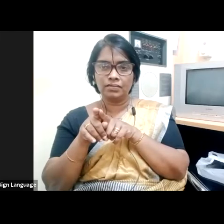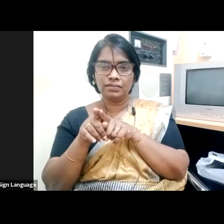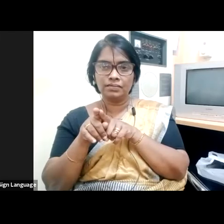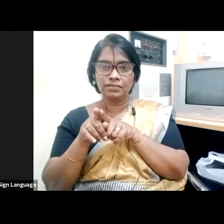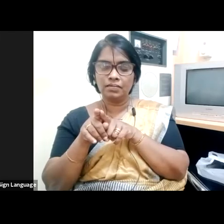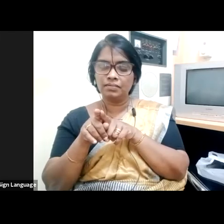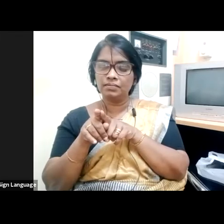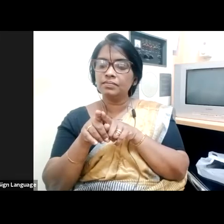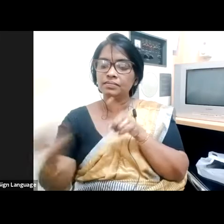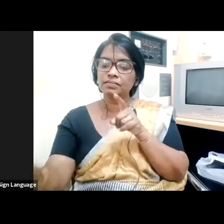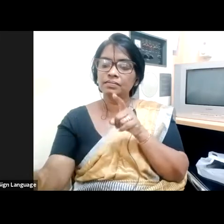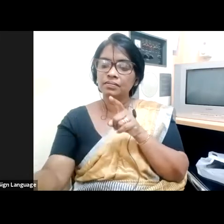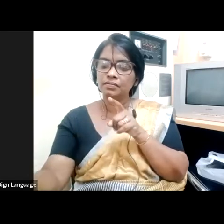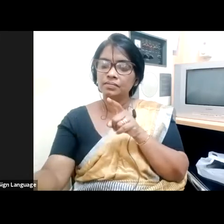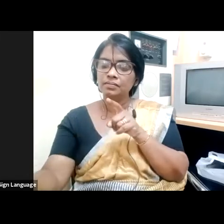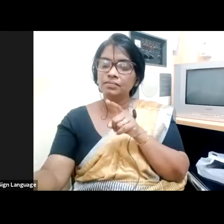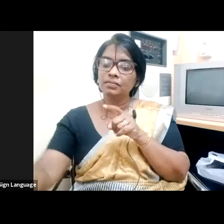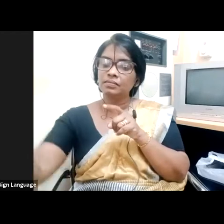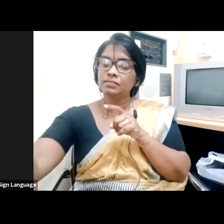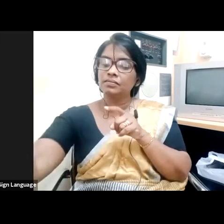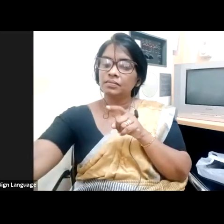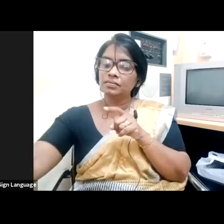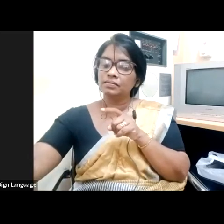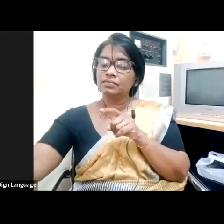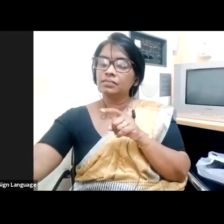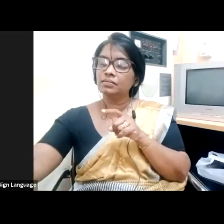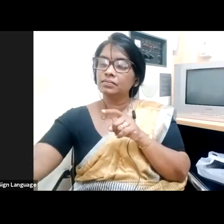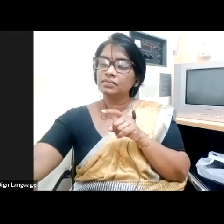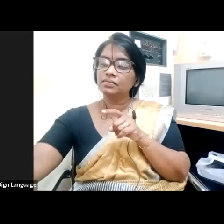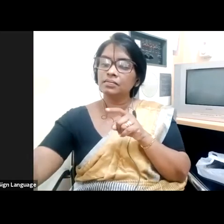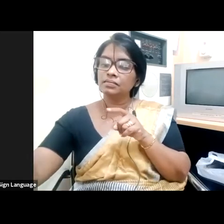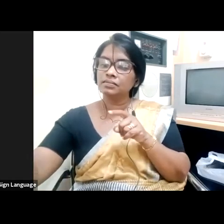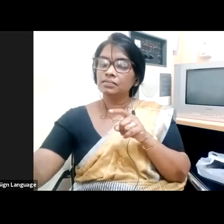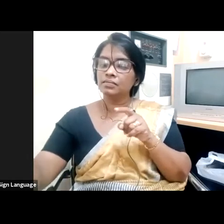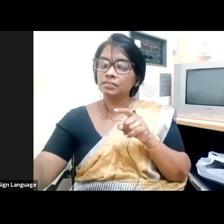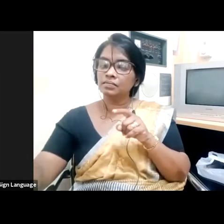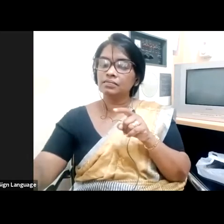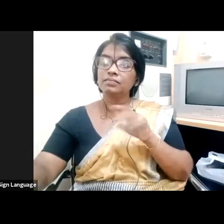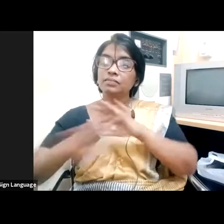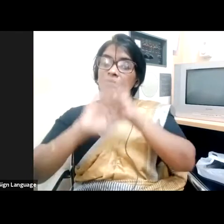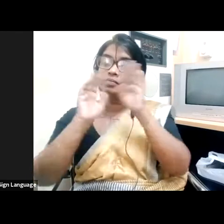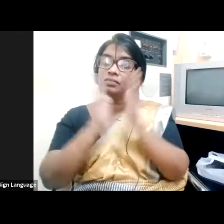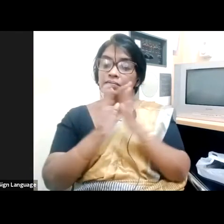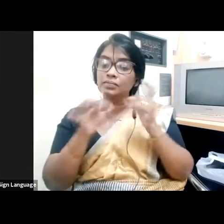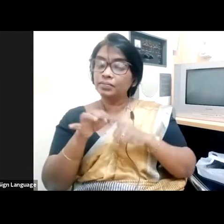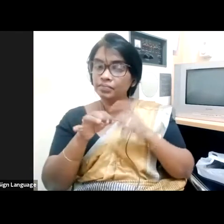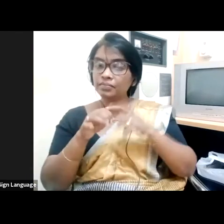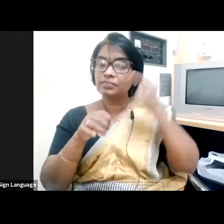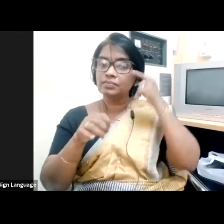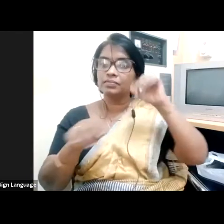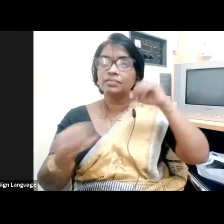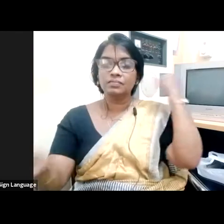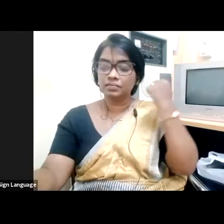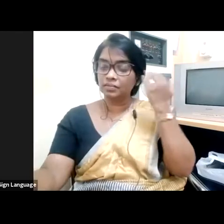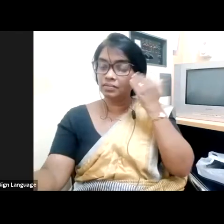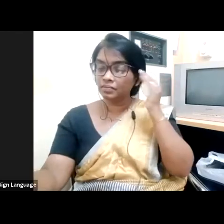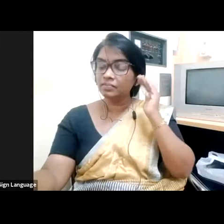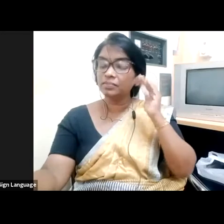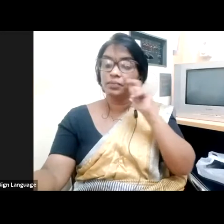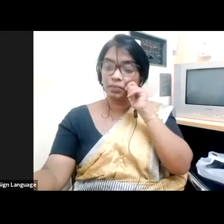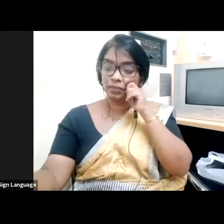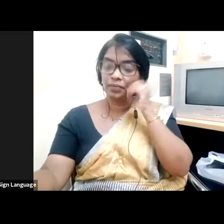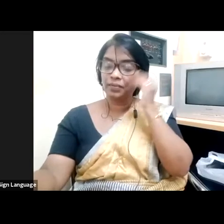brighter. And we will talk later about this in more detail, but there are many areas where this work contributes to the